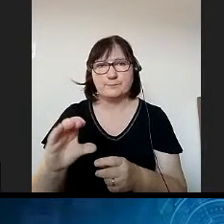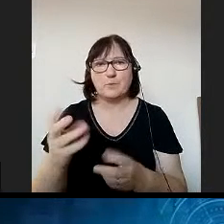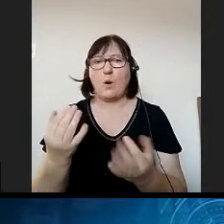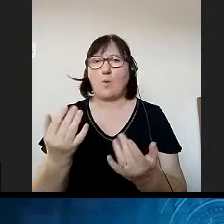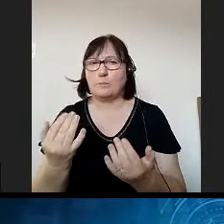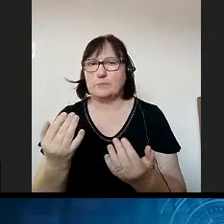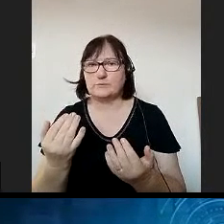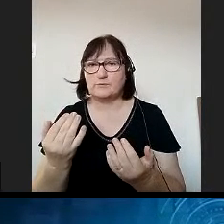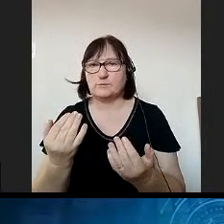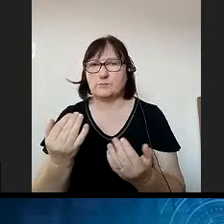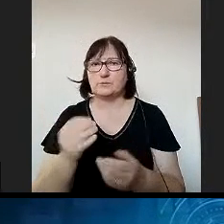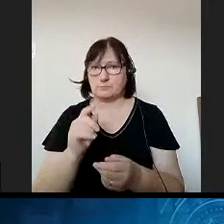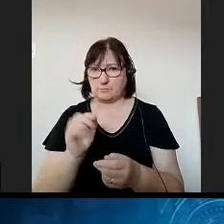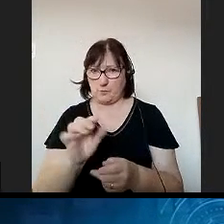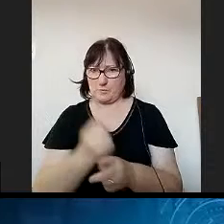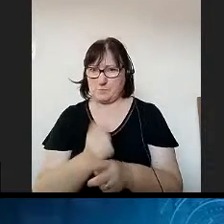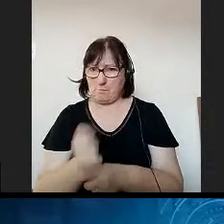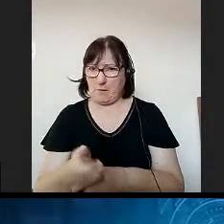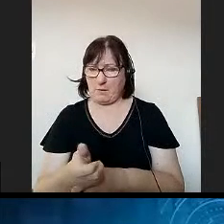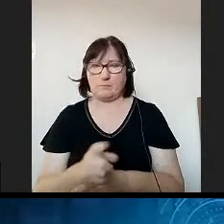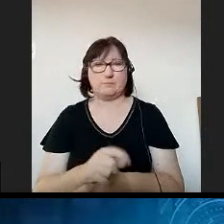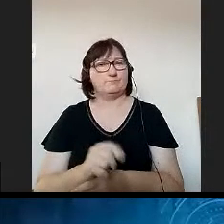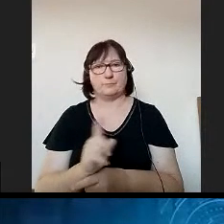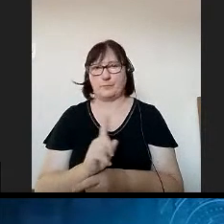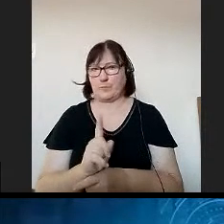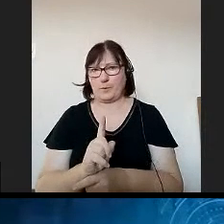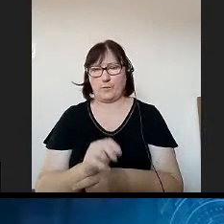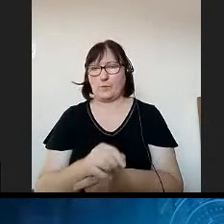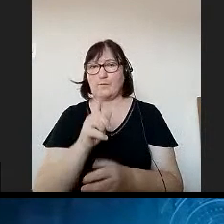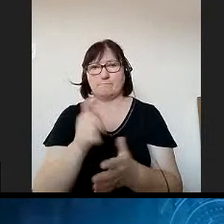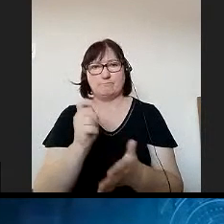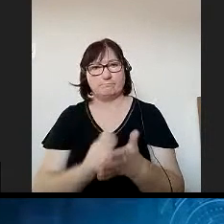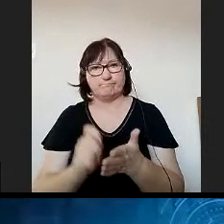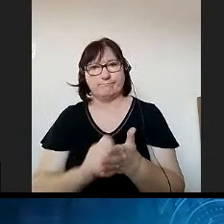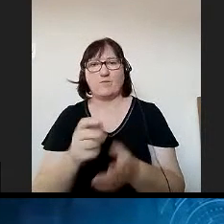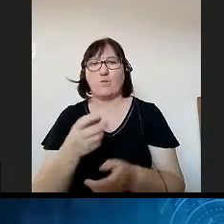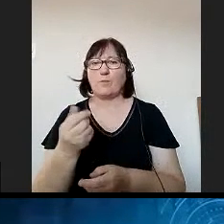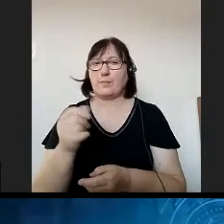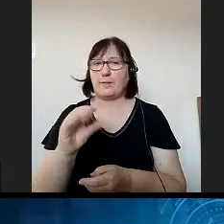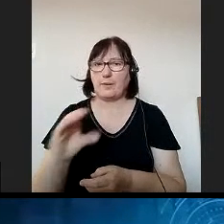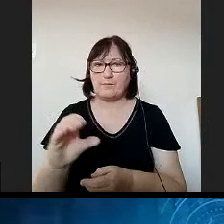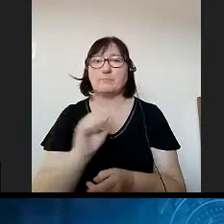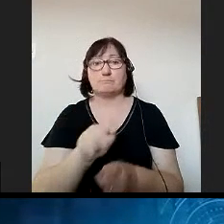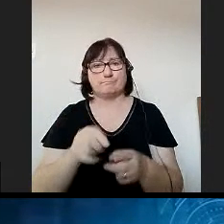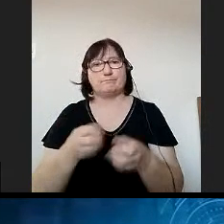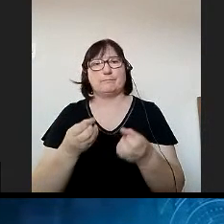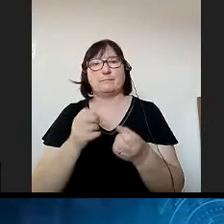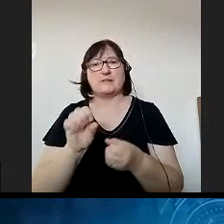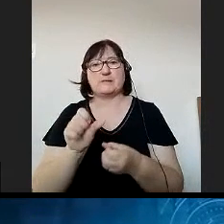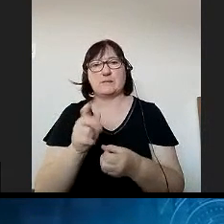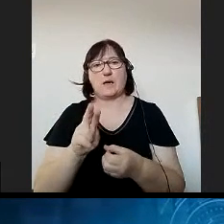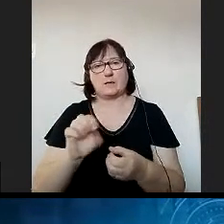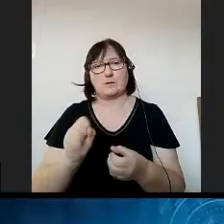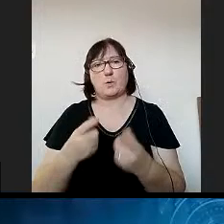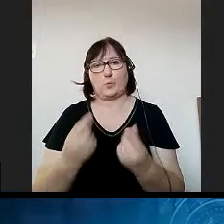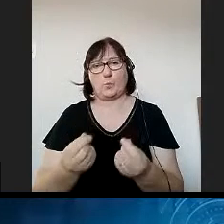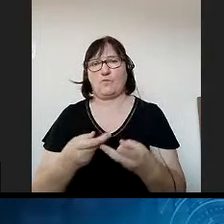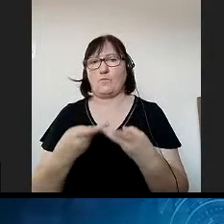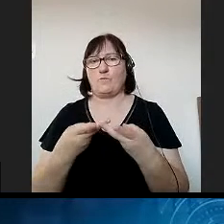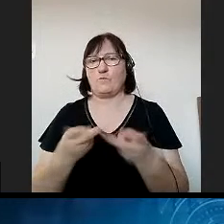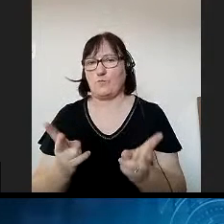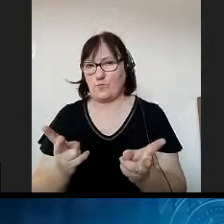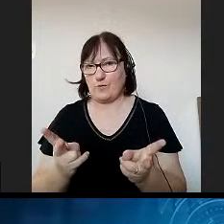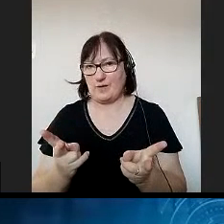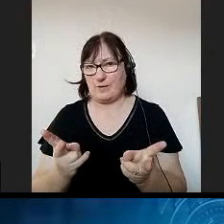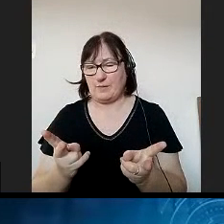No, the application for tariff determination is free of charge. And that's how well we want our traders